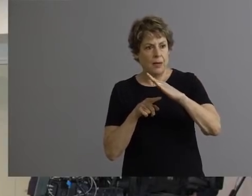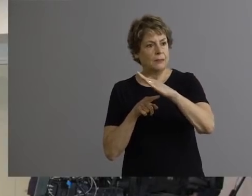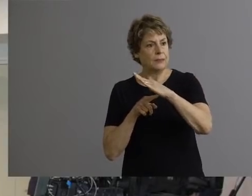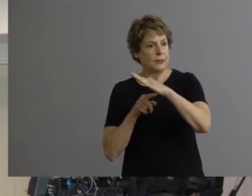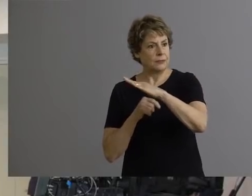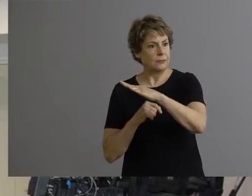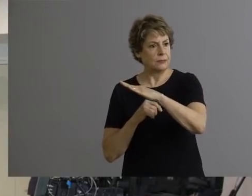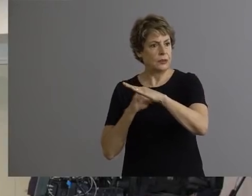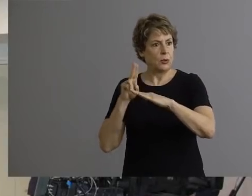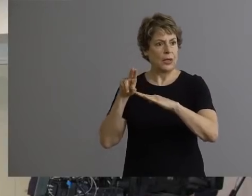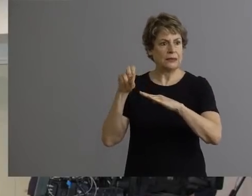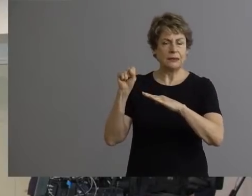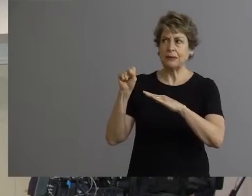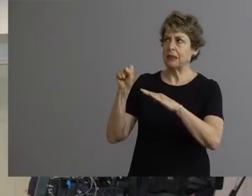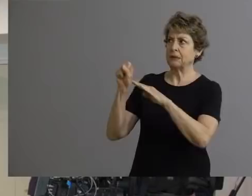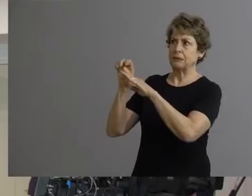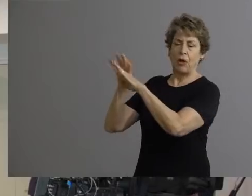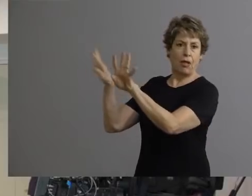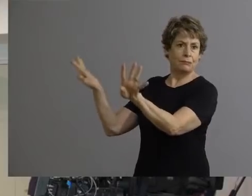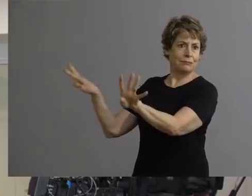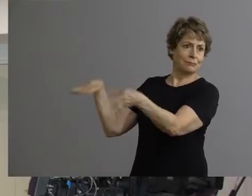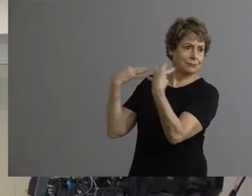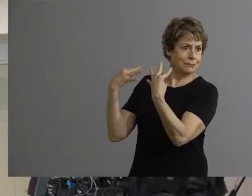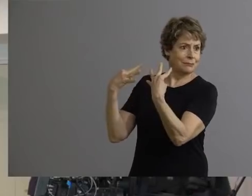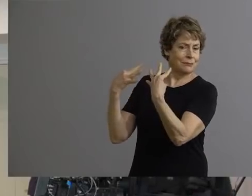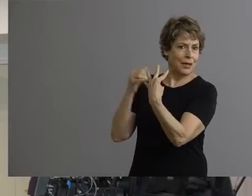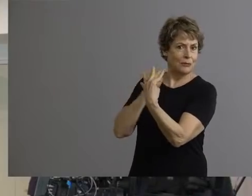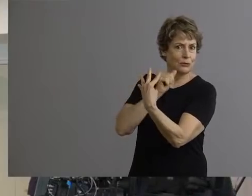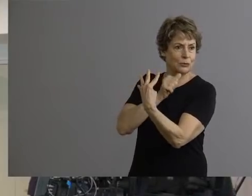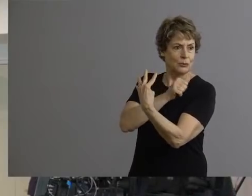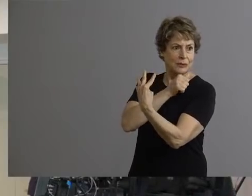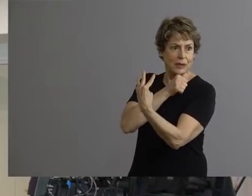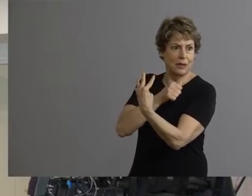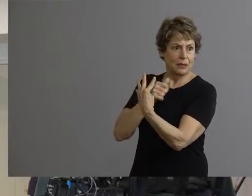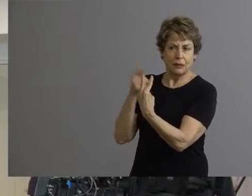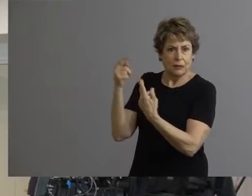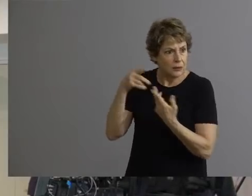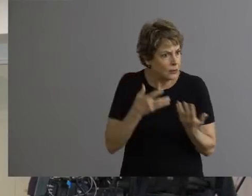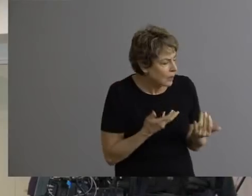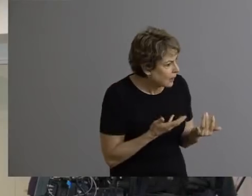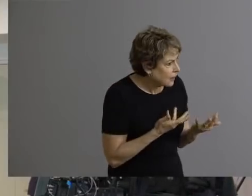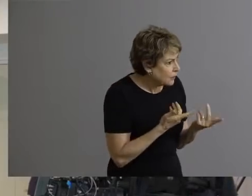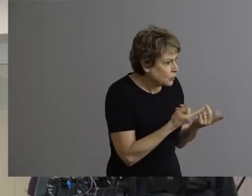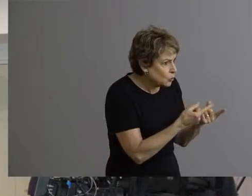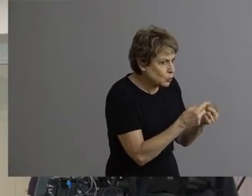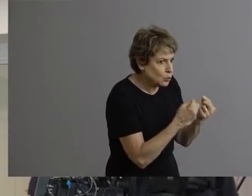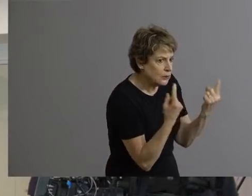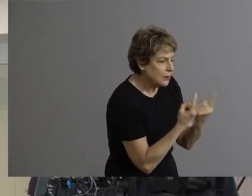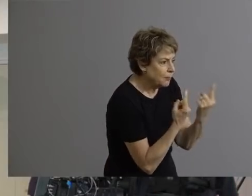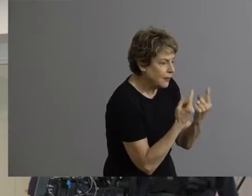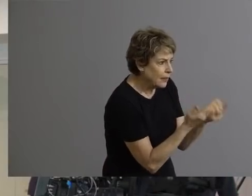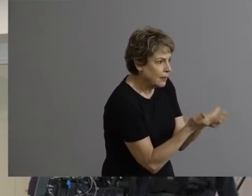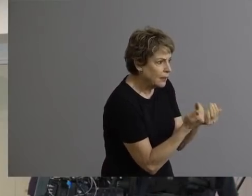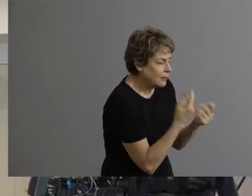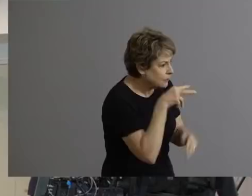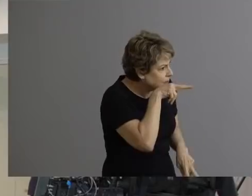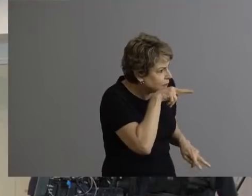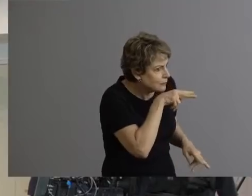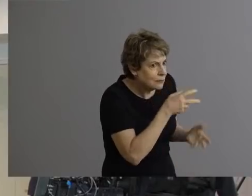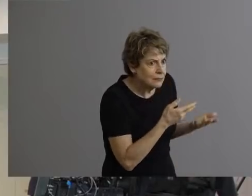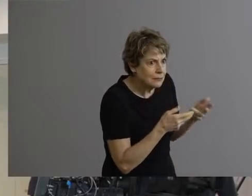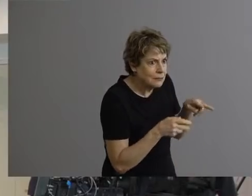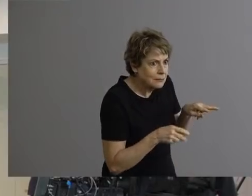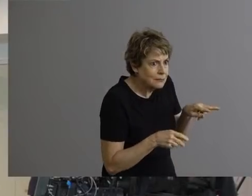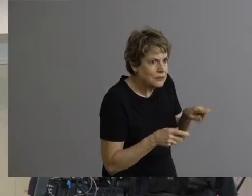Arizona, and they've been waiting for something. A couple weeks ago, you did a couple of minor things, but you said